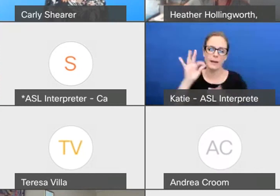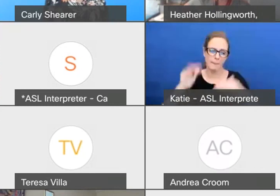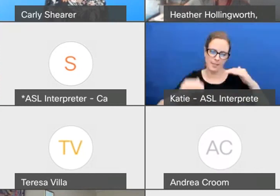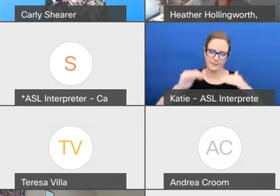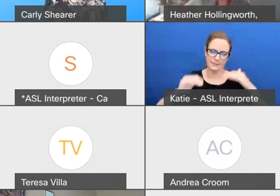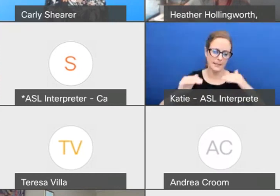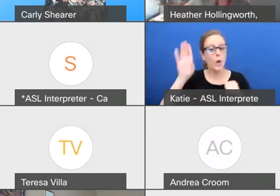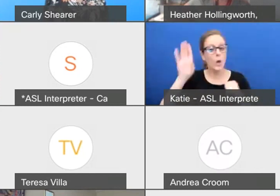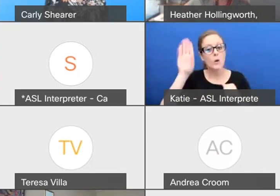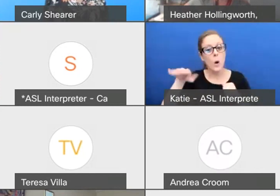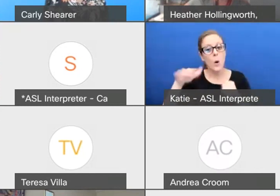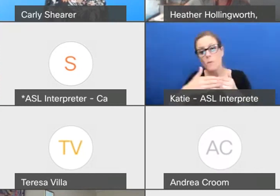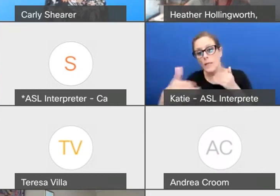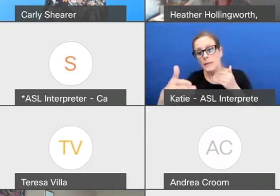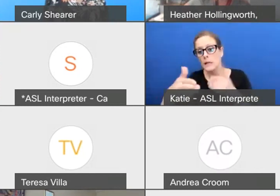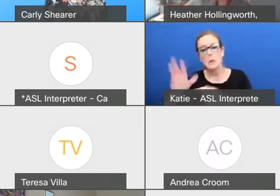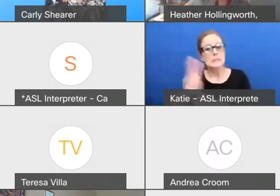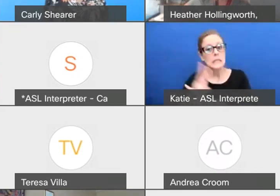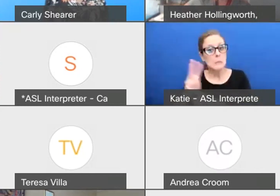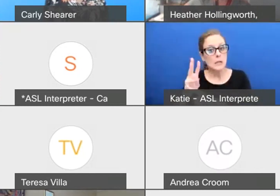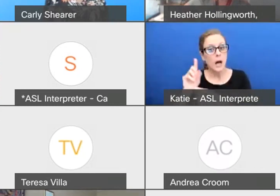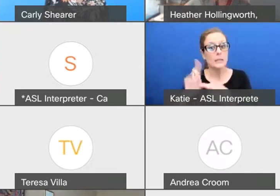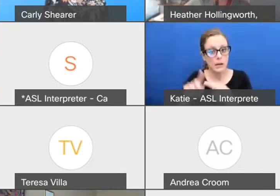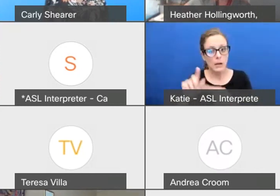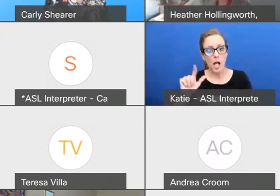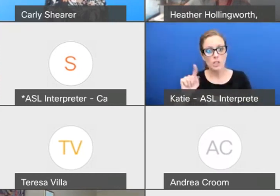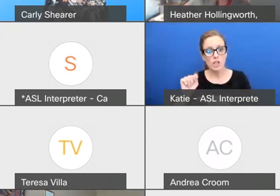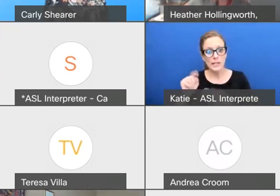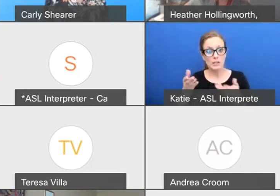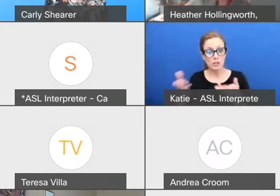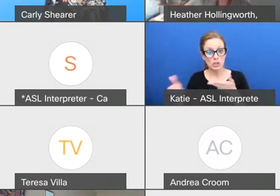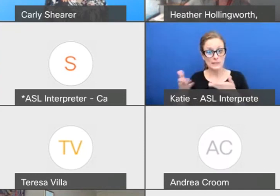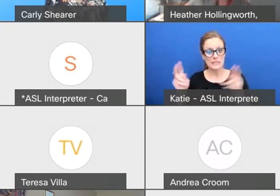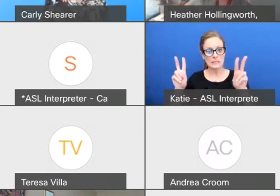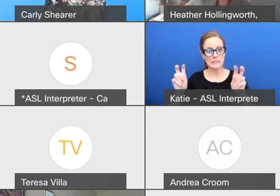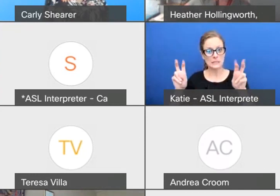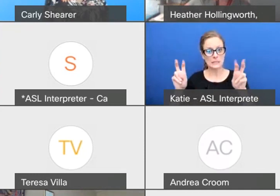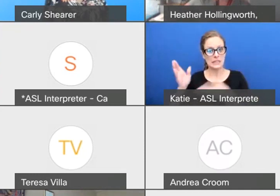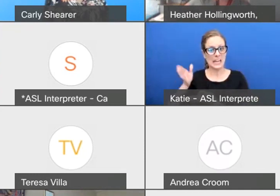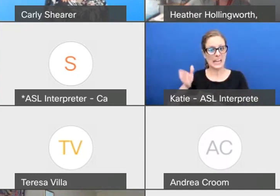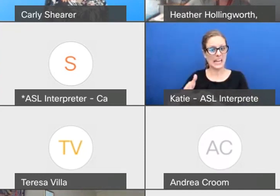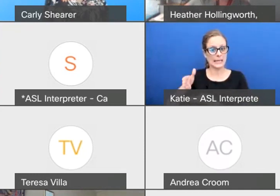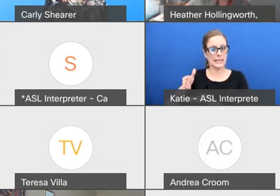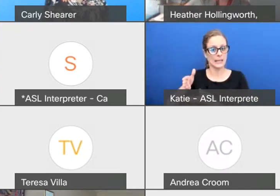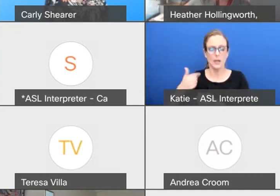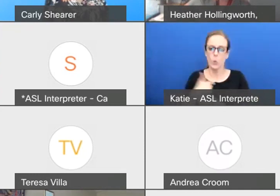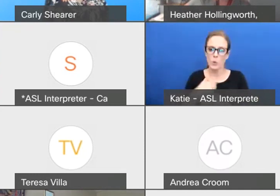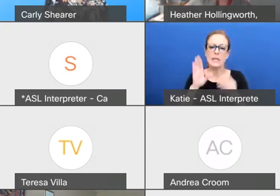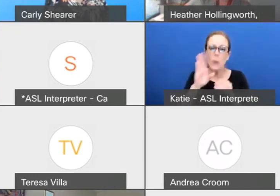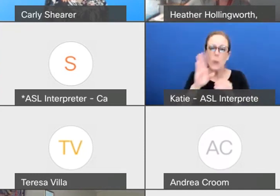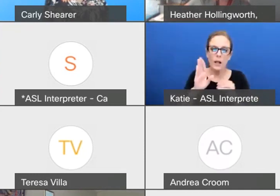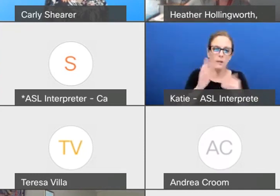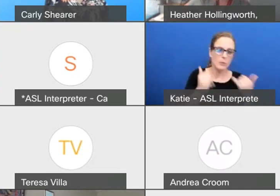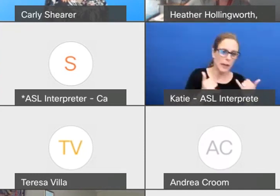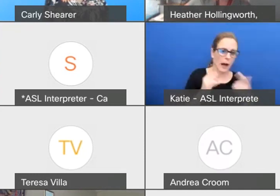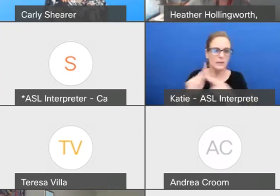next 6 months until alternative services allegedly are going to end, we'll be looking at ways of trying to